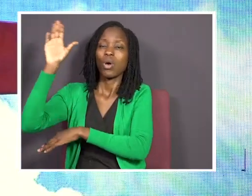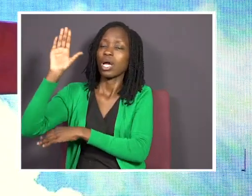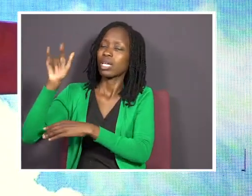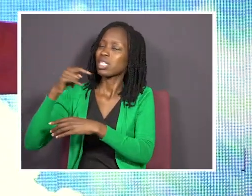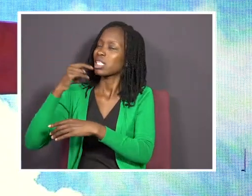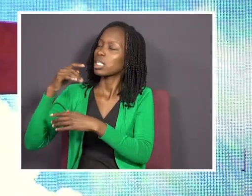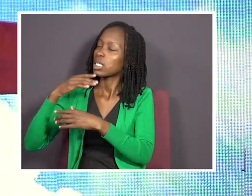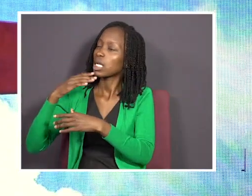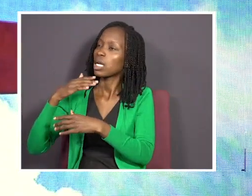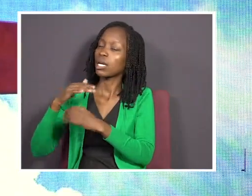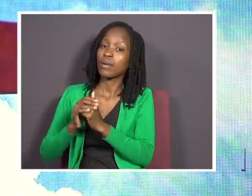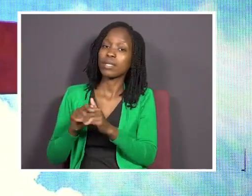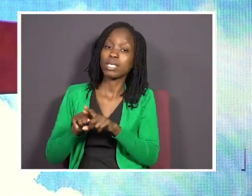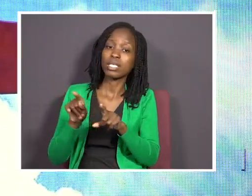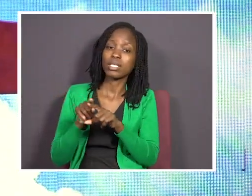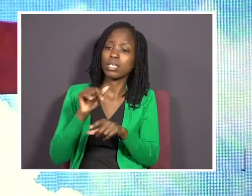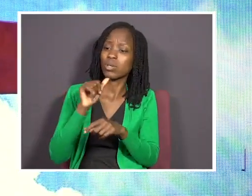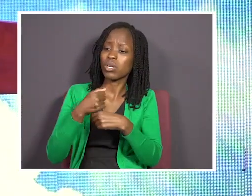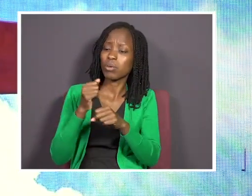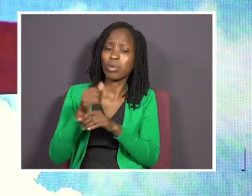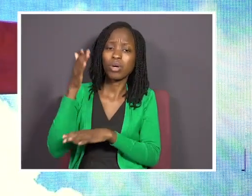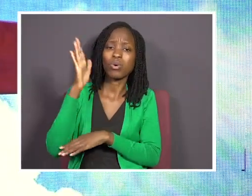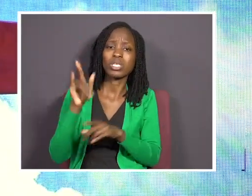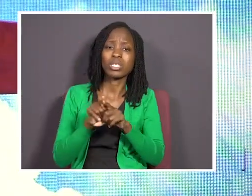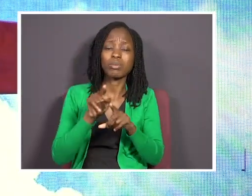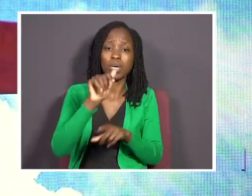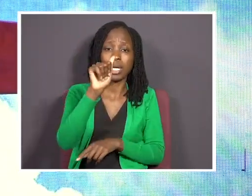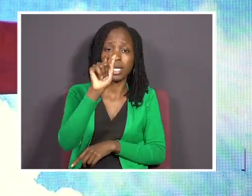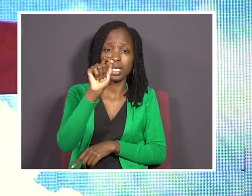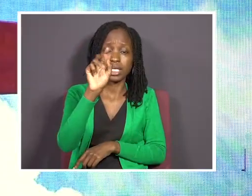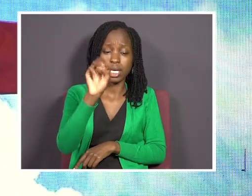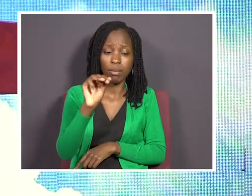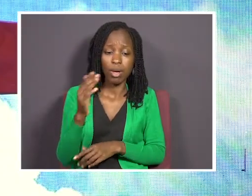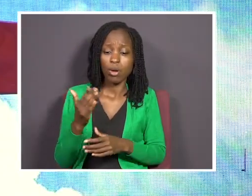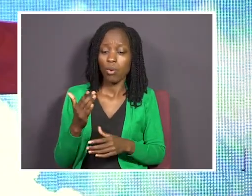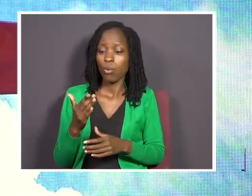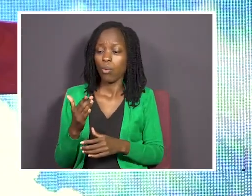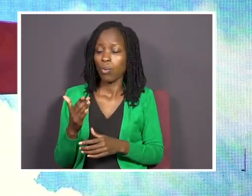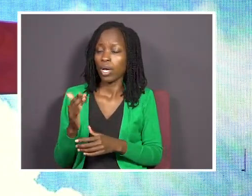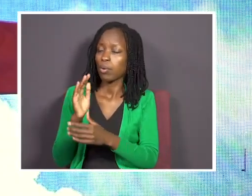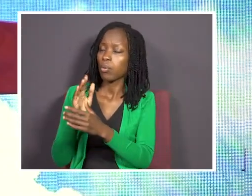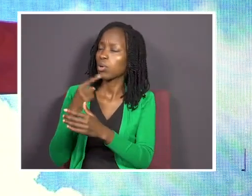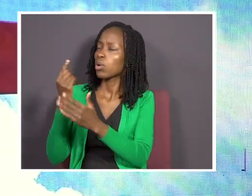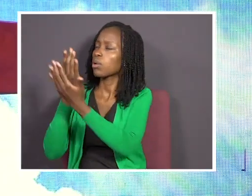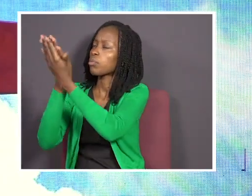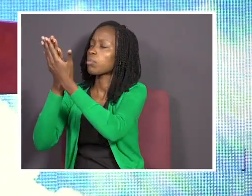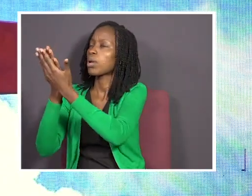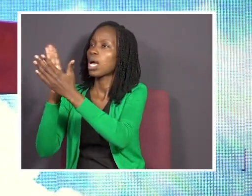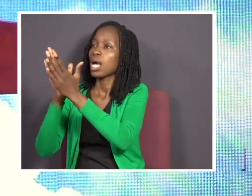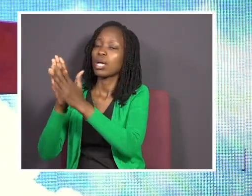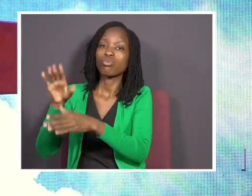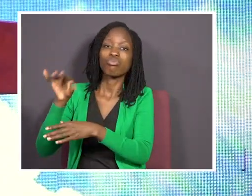this, give me the other. We should not treat God like an ATM where you put a prayer, a petition, and